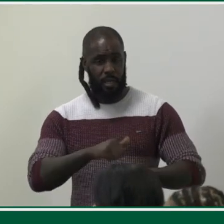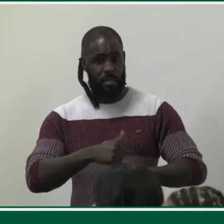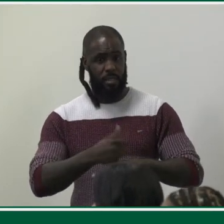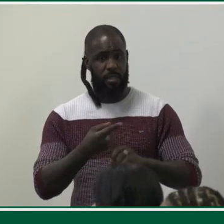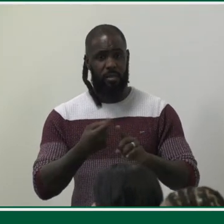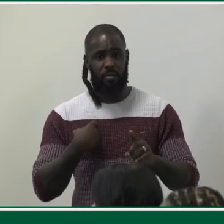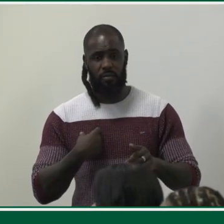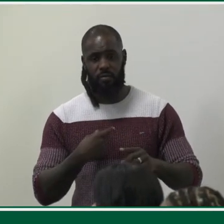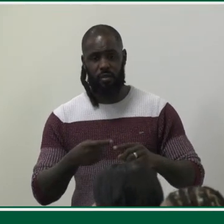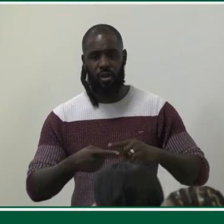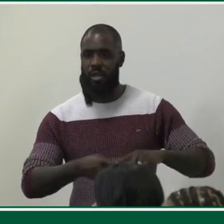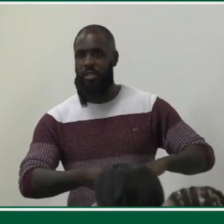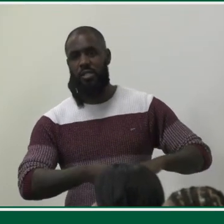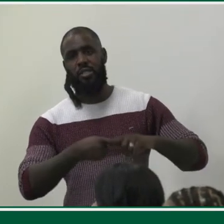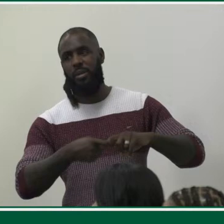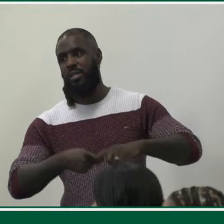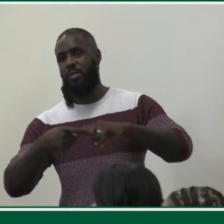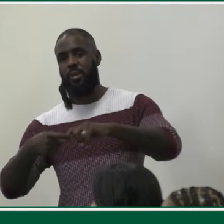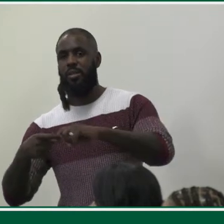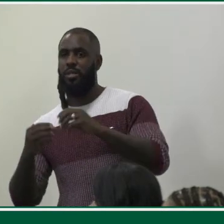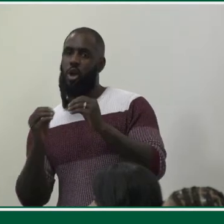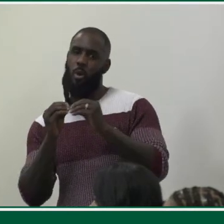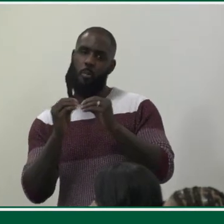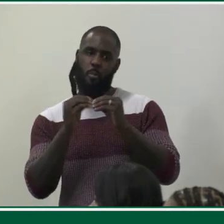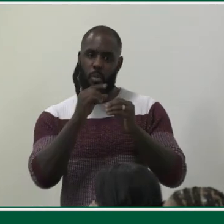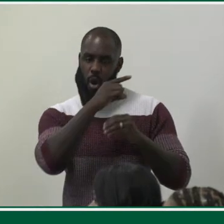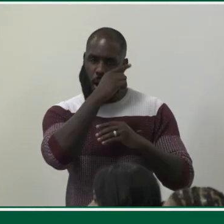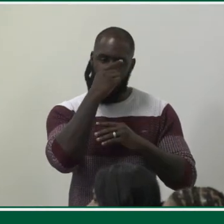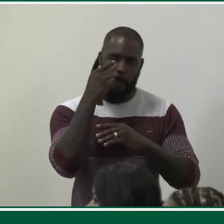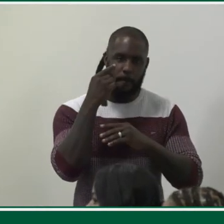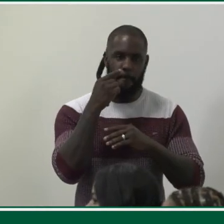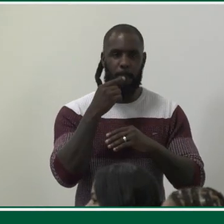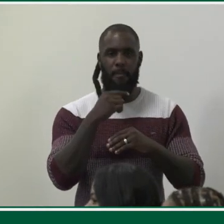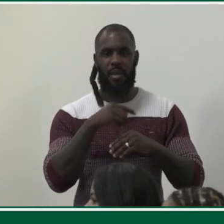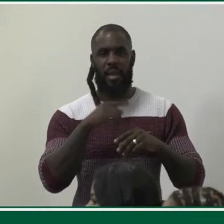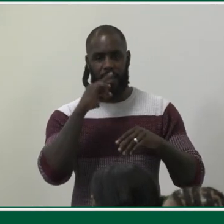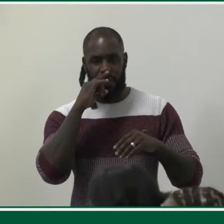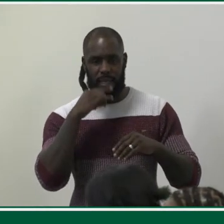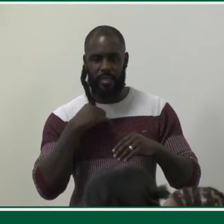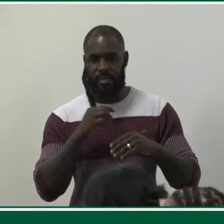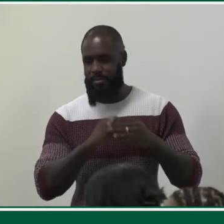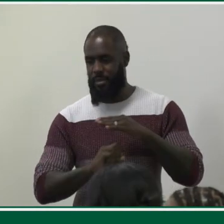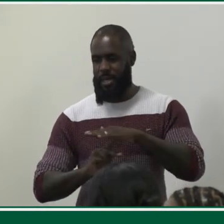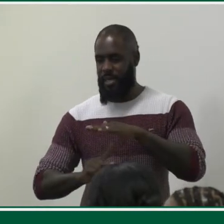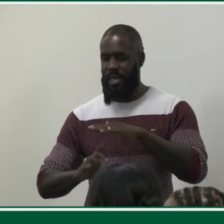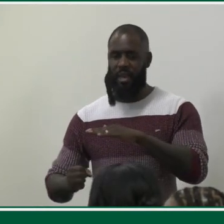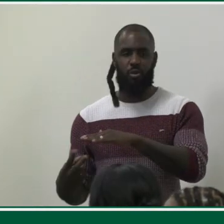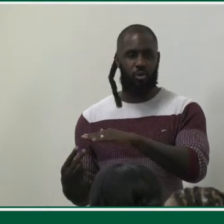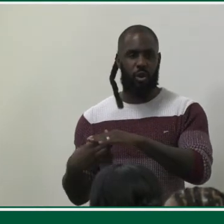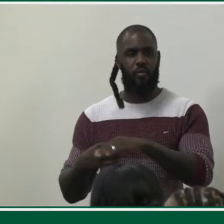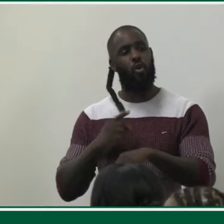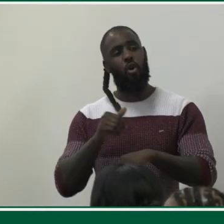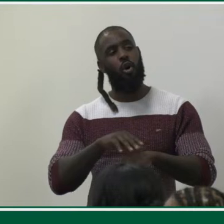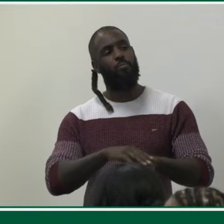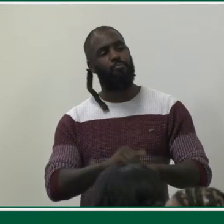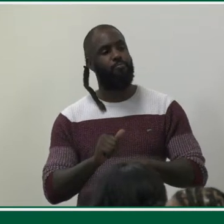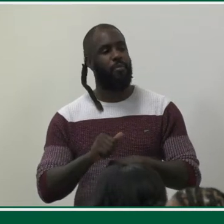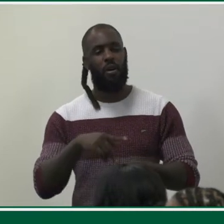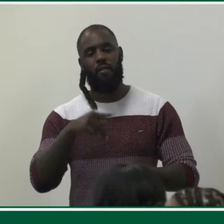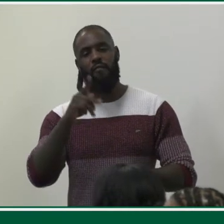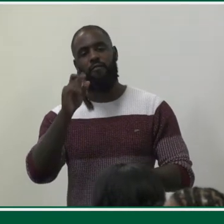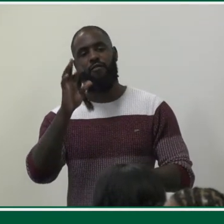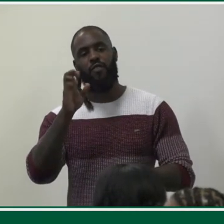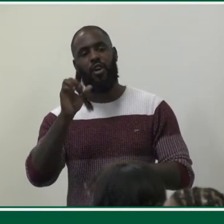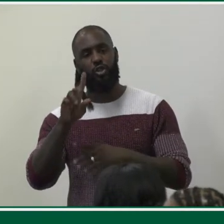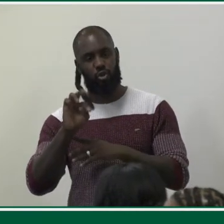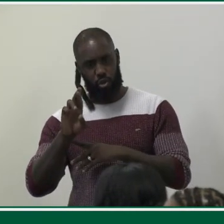the over-suspension of Black students in foster youth. And so what happens is that when you're a foster child and they're going to suspend you or